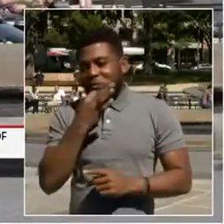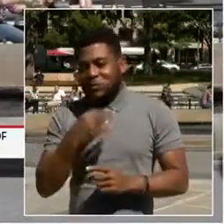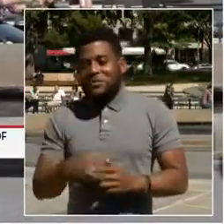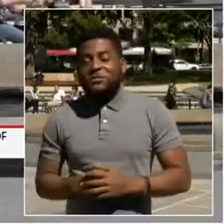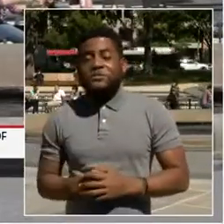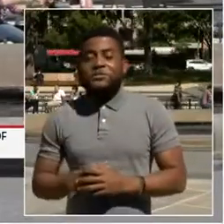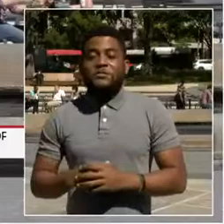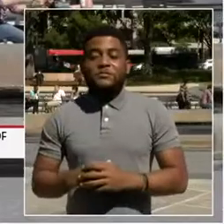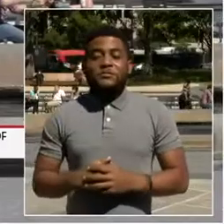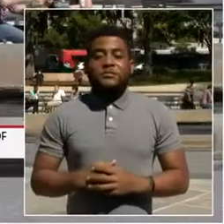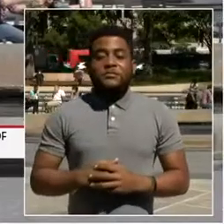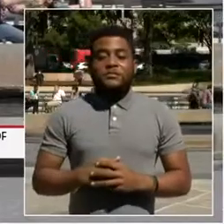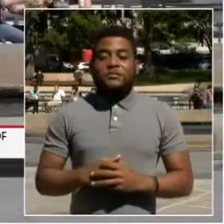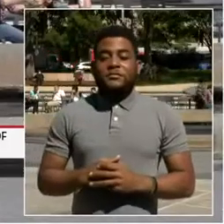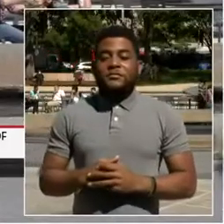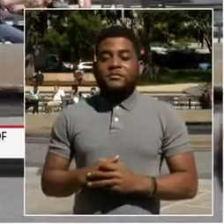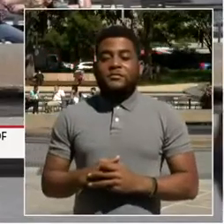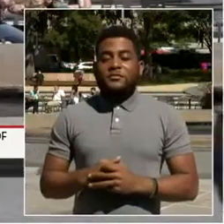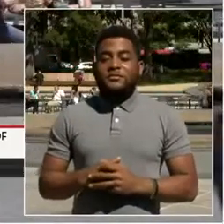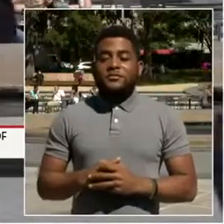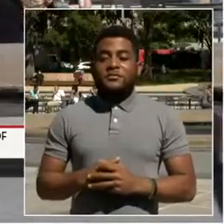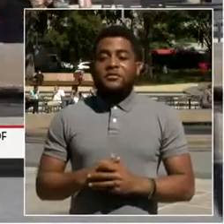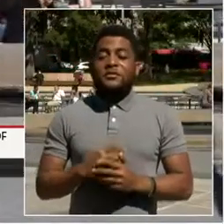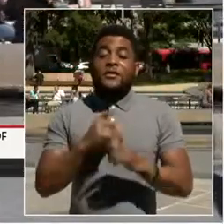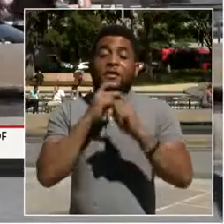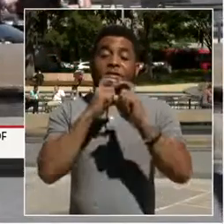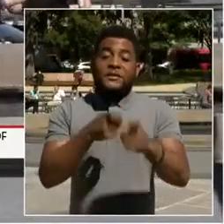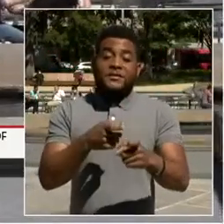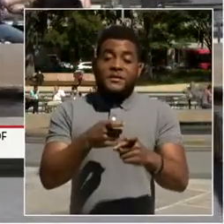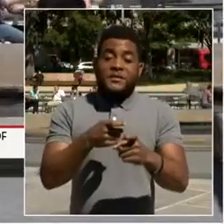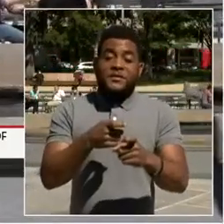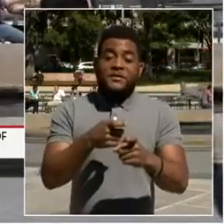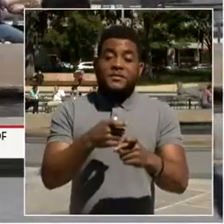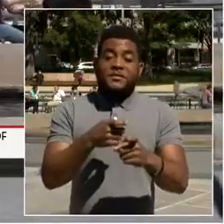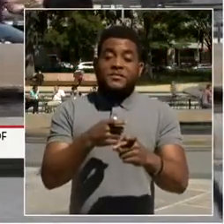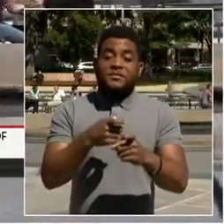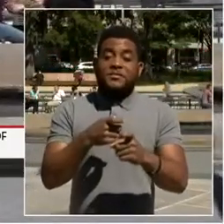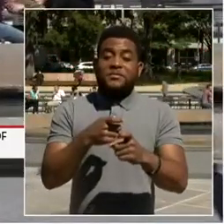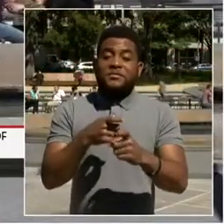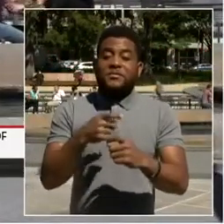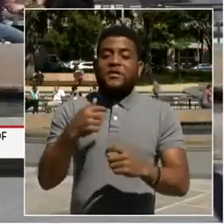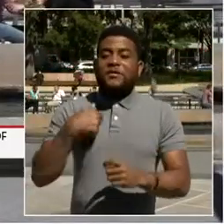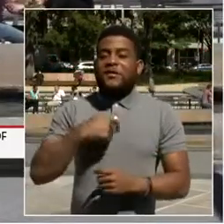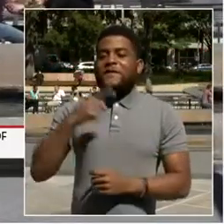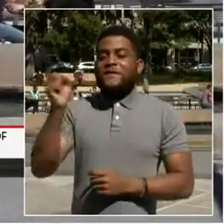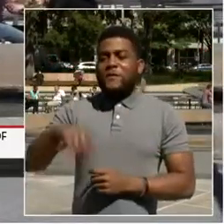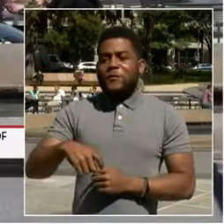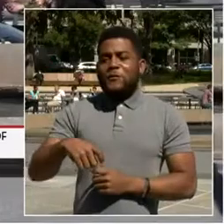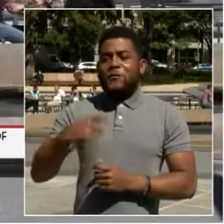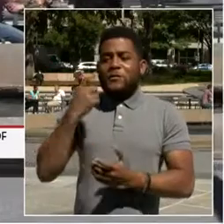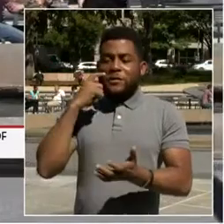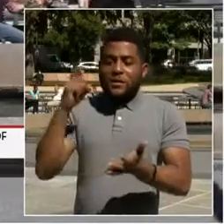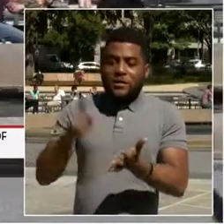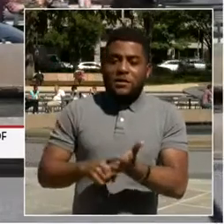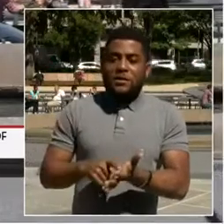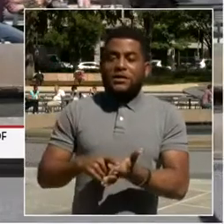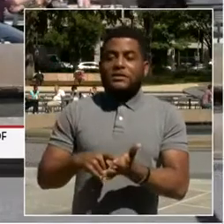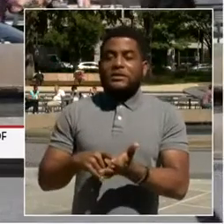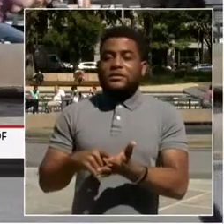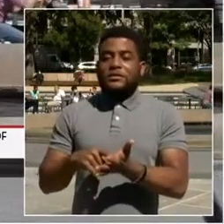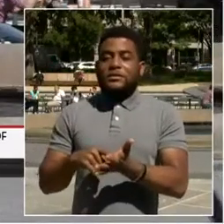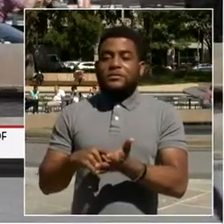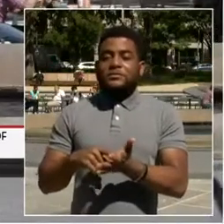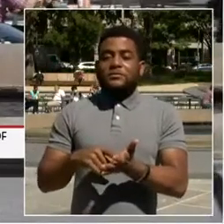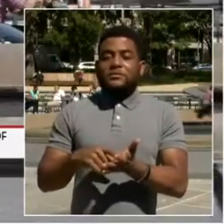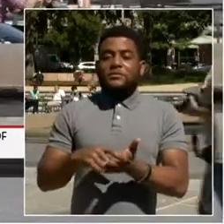the other gift, I would be remiss if I don't acknowledge one person who has been in this for